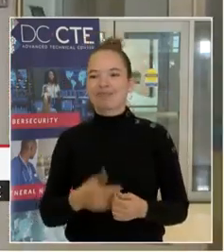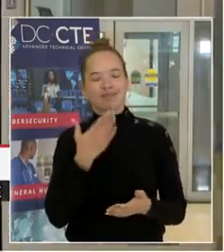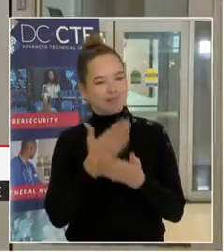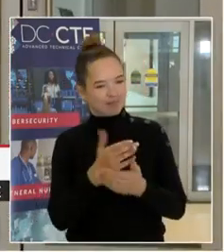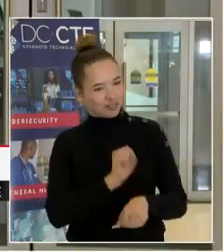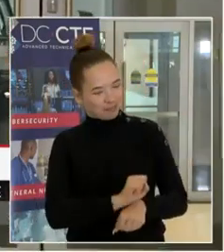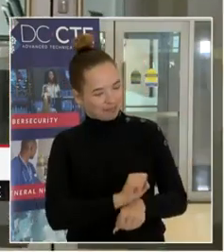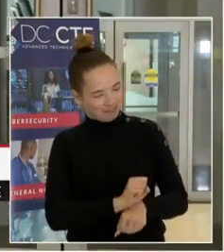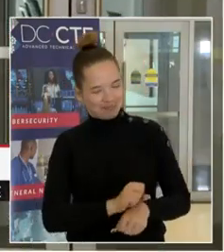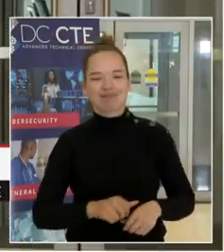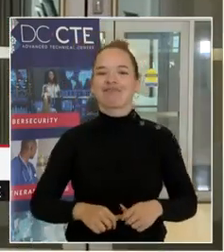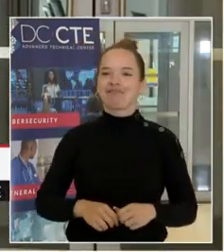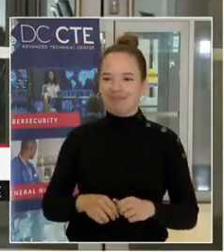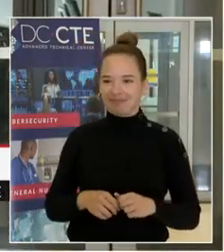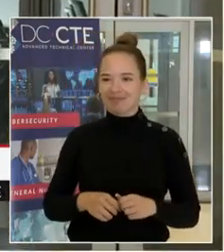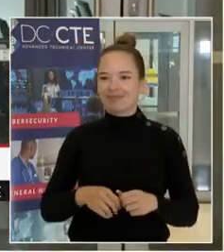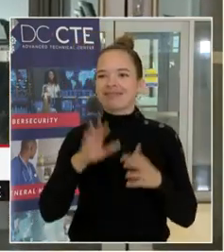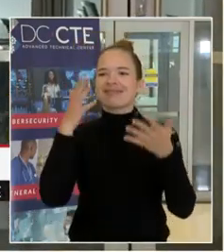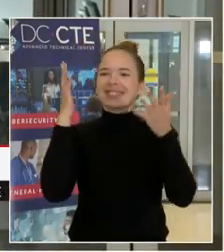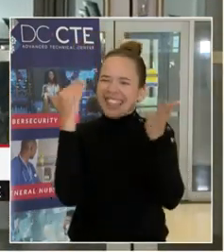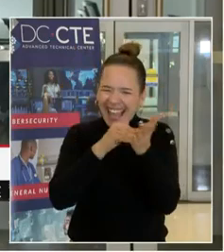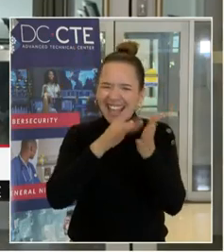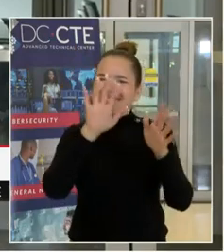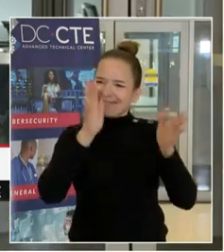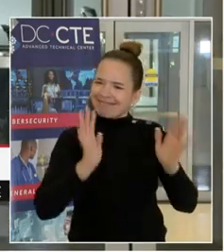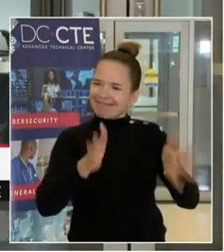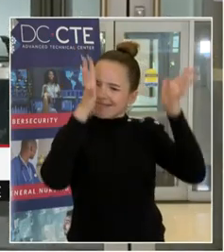Give Krista a big round of applause.